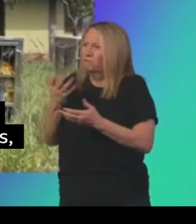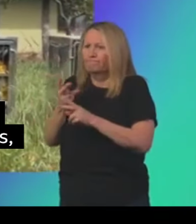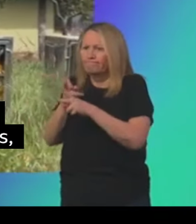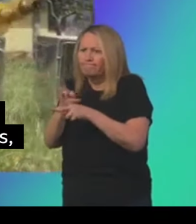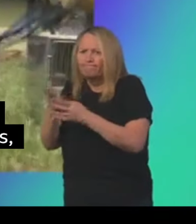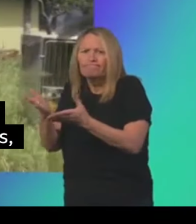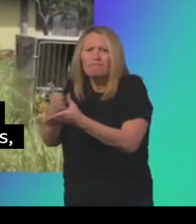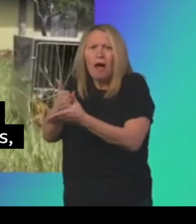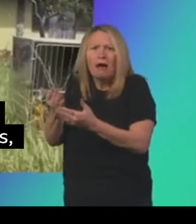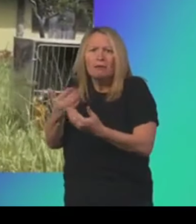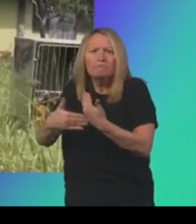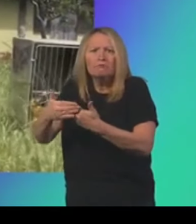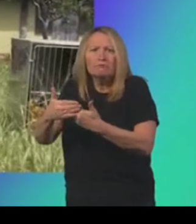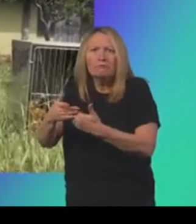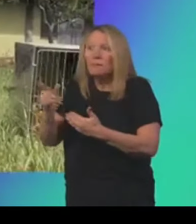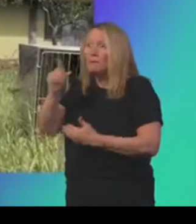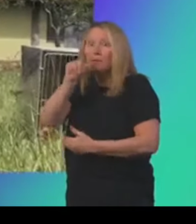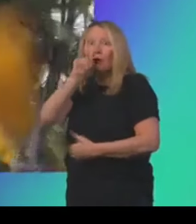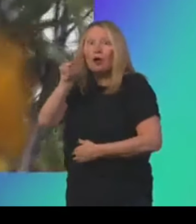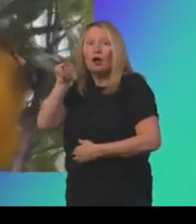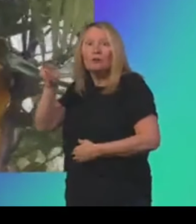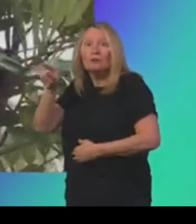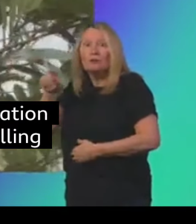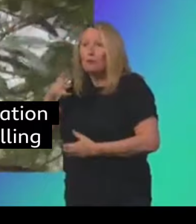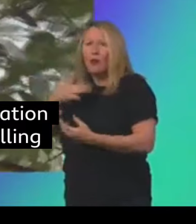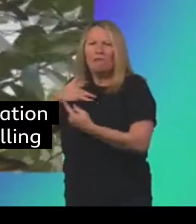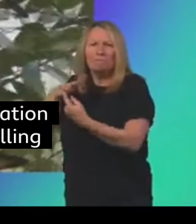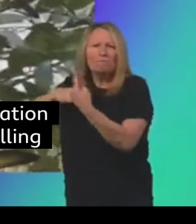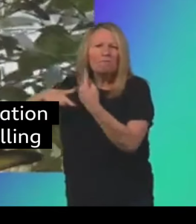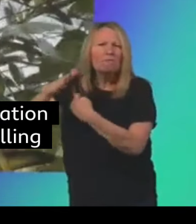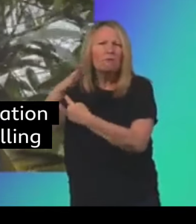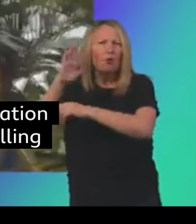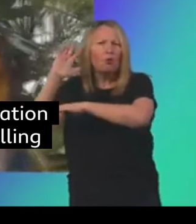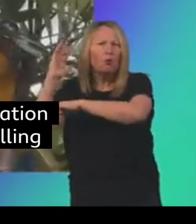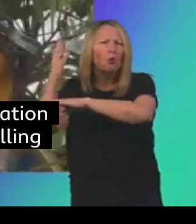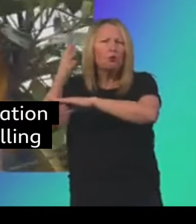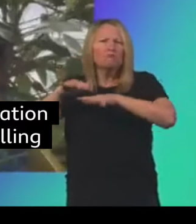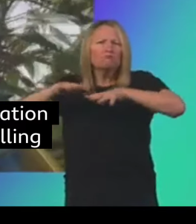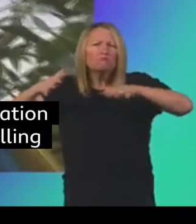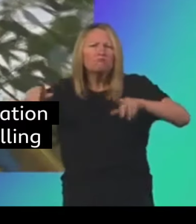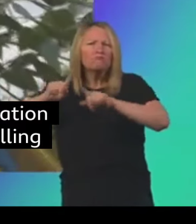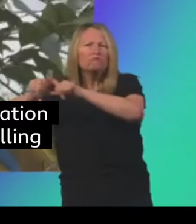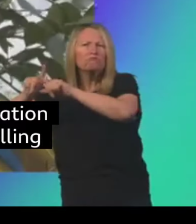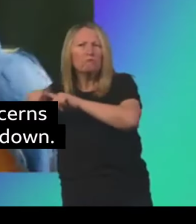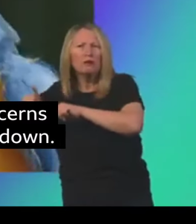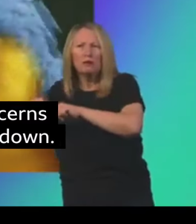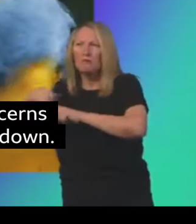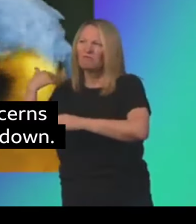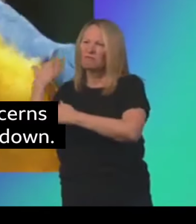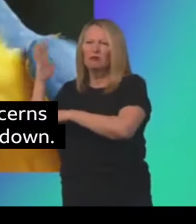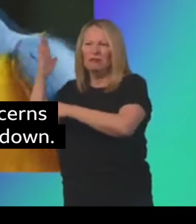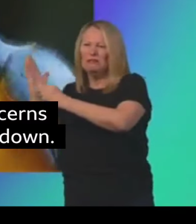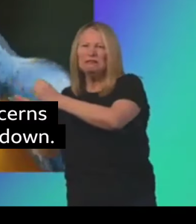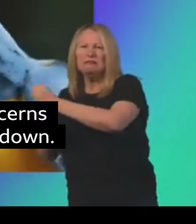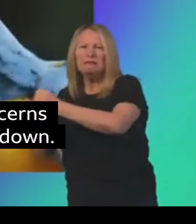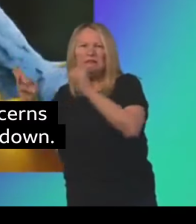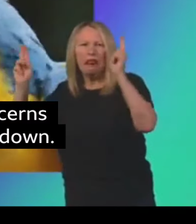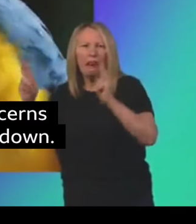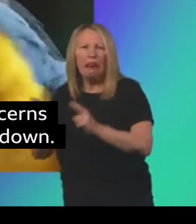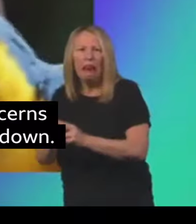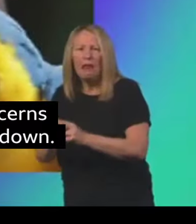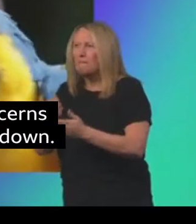bird is found in various habitats, including woodlands, rainforests and savannas. However, because of deforestation and the